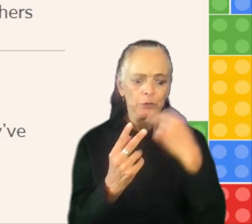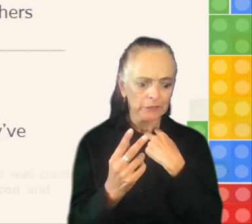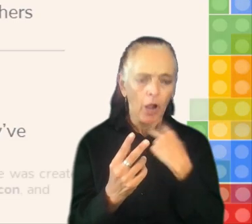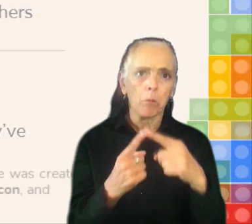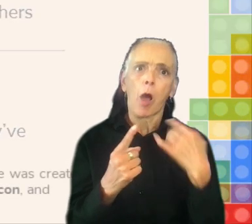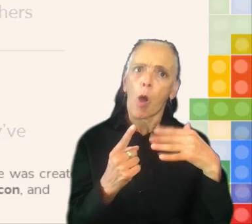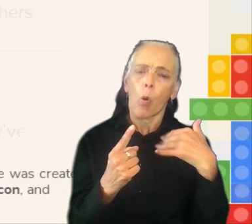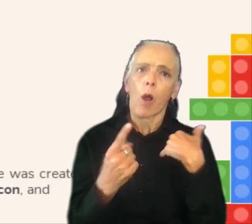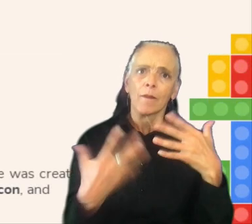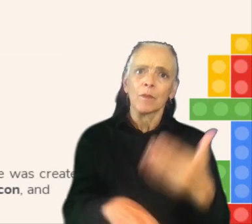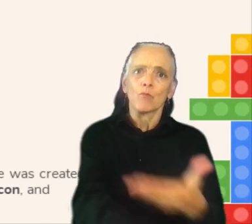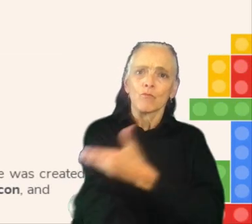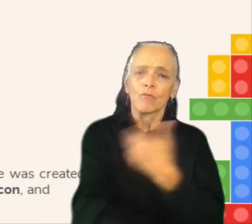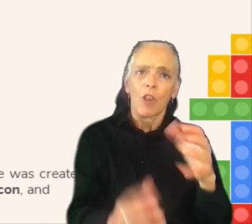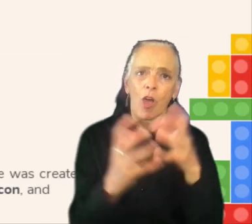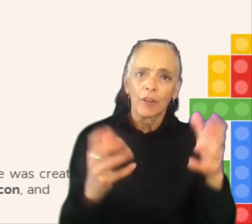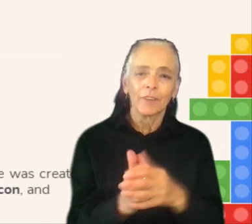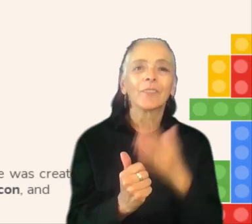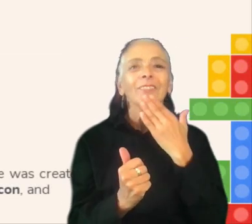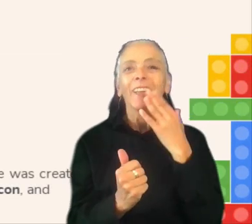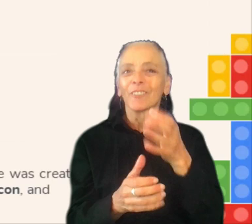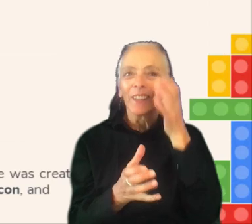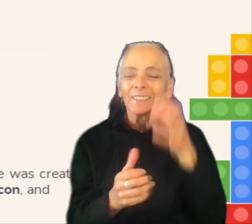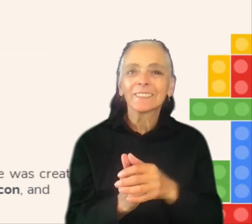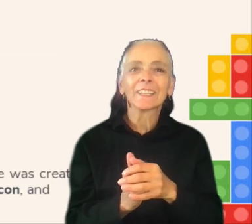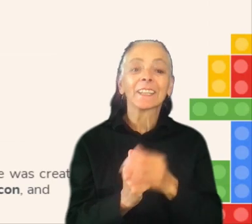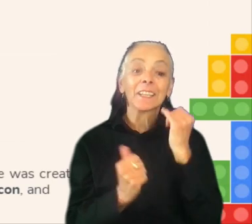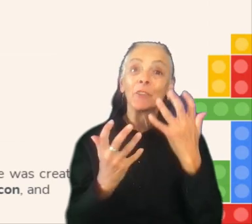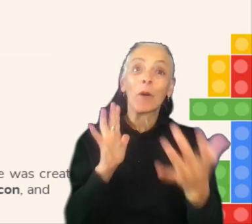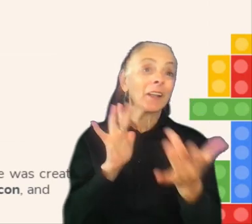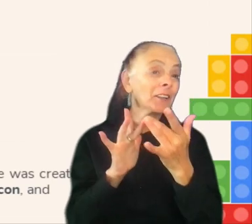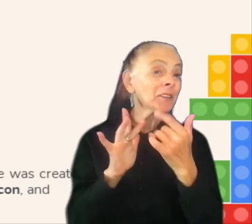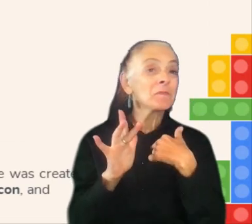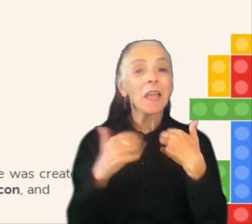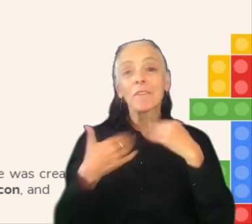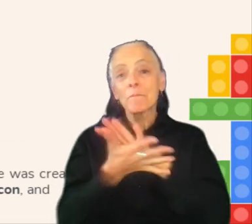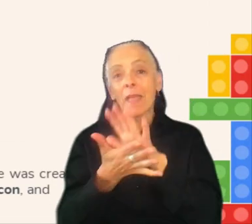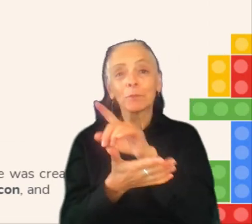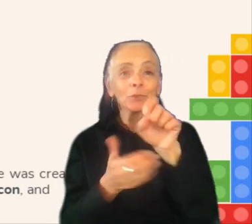something very difficult. Thank you for listening. If you'd like to get in touch, I have papers you can read